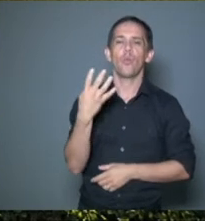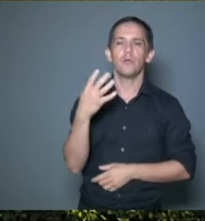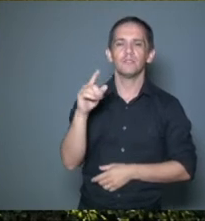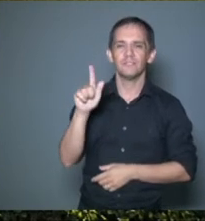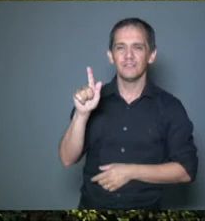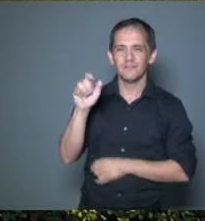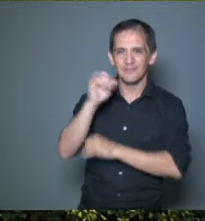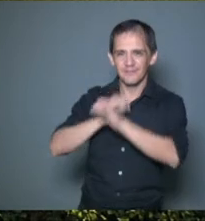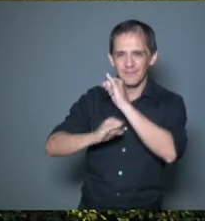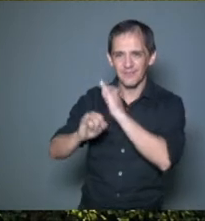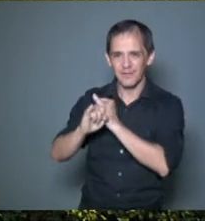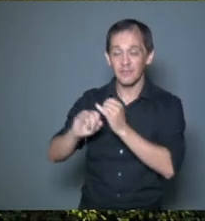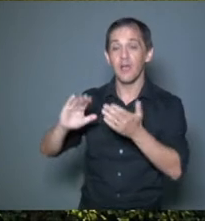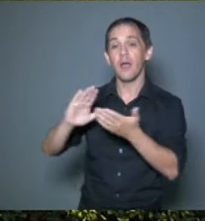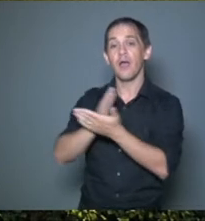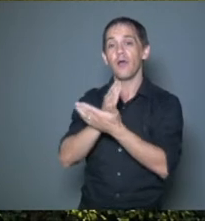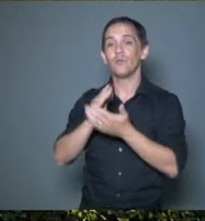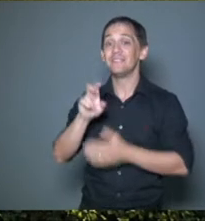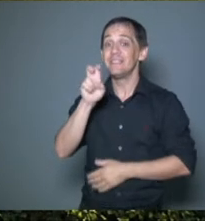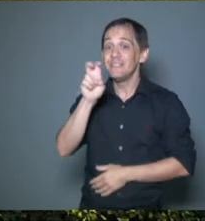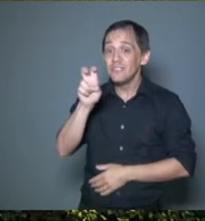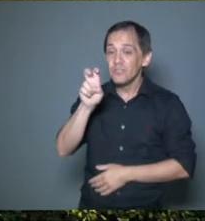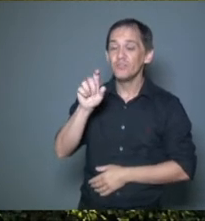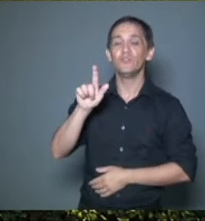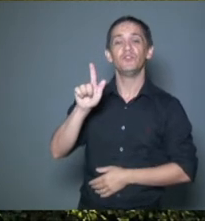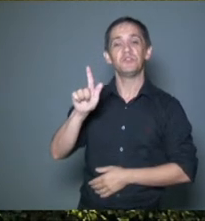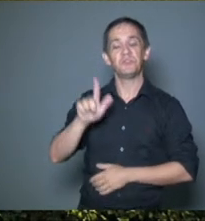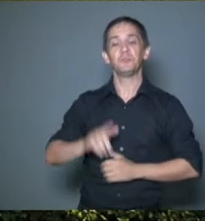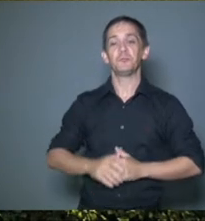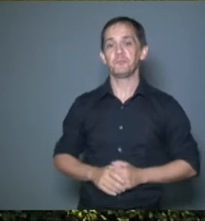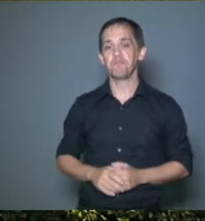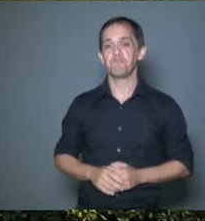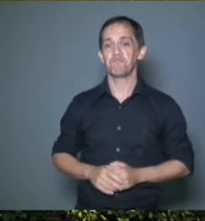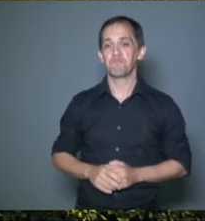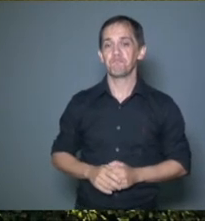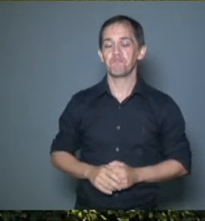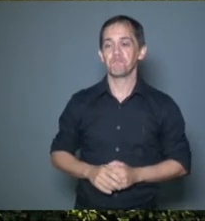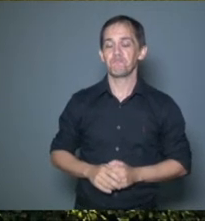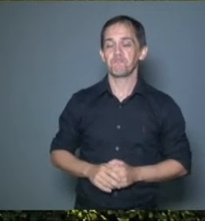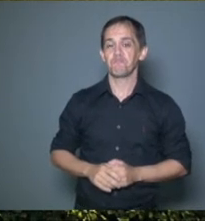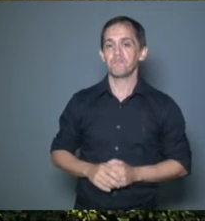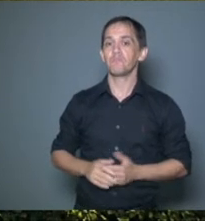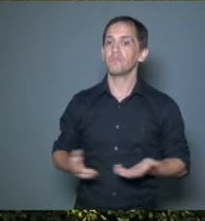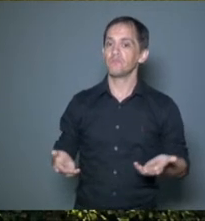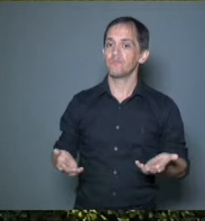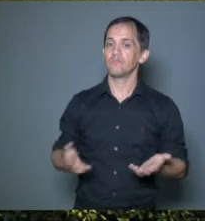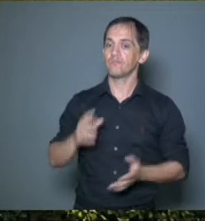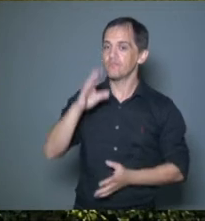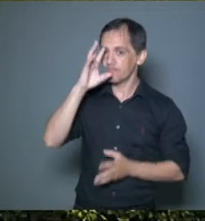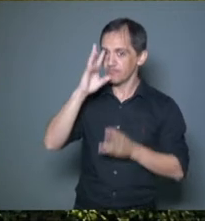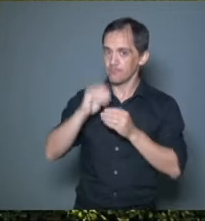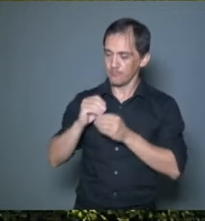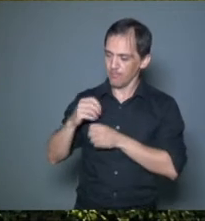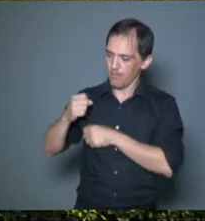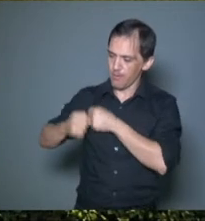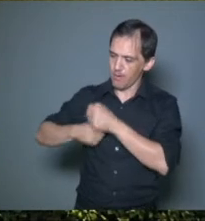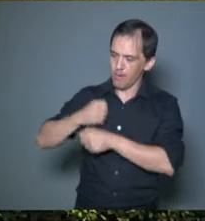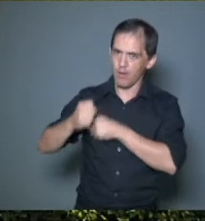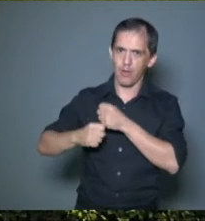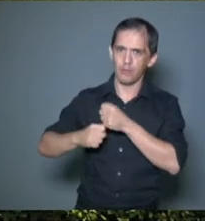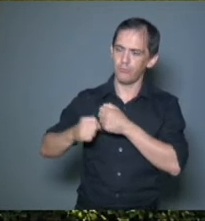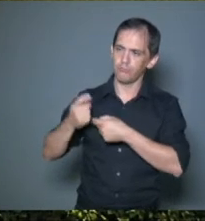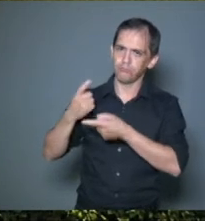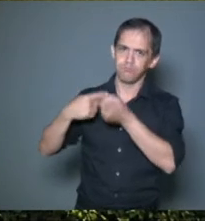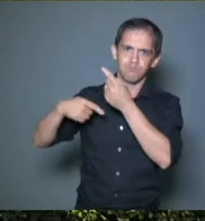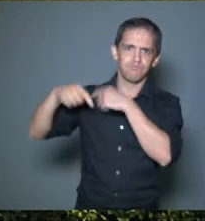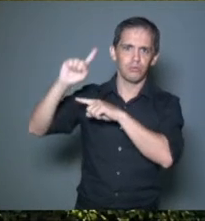connected fields with 4G, most of them, and one of them with 5G coverage. And the